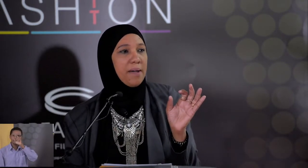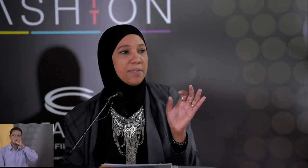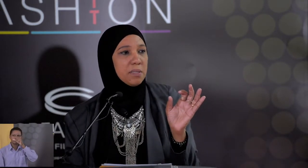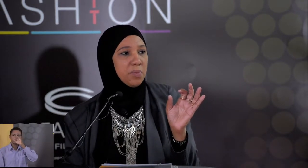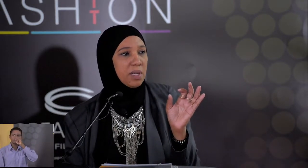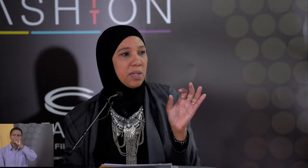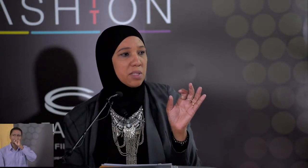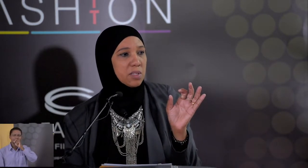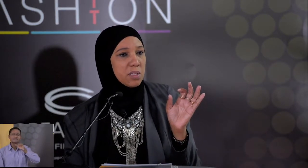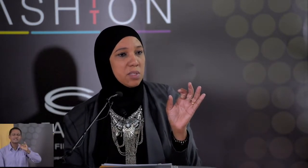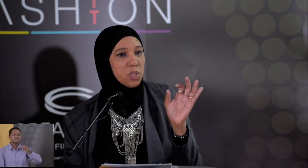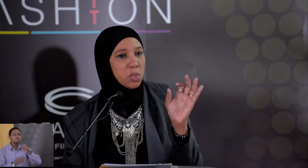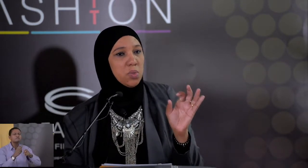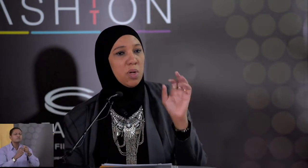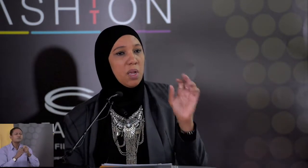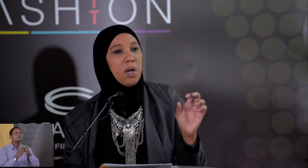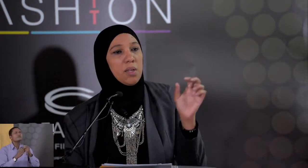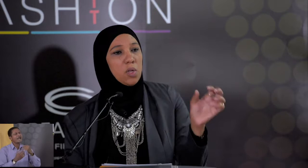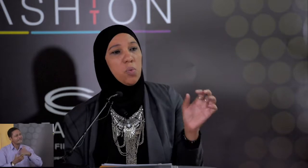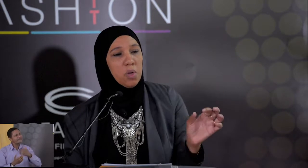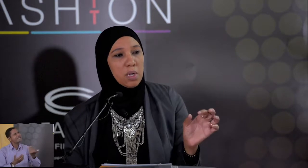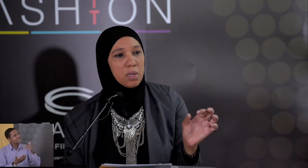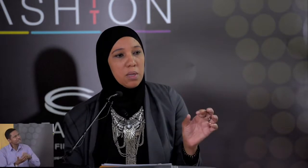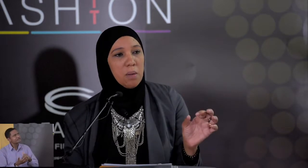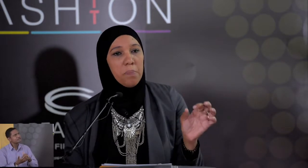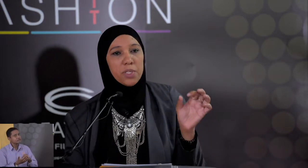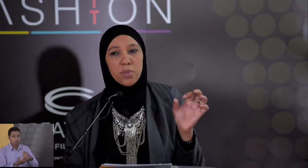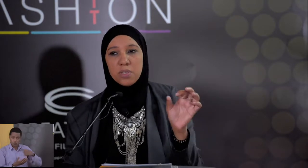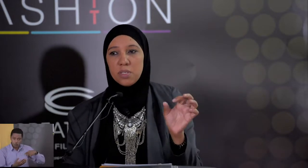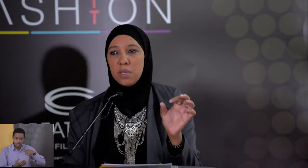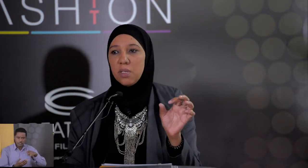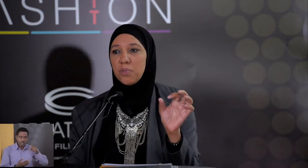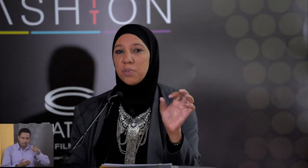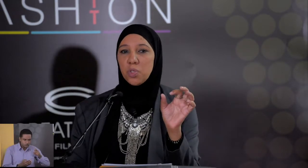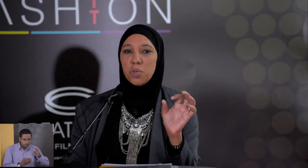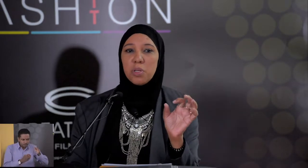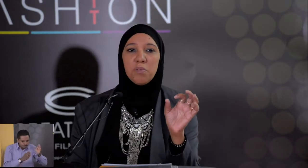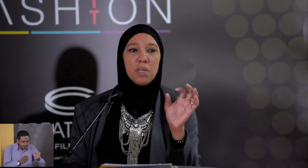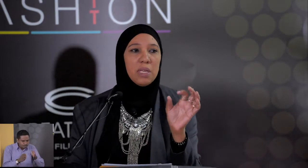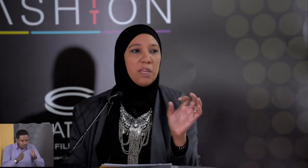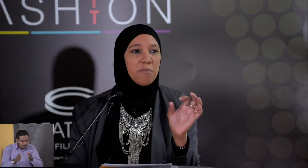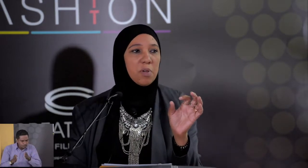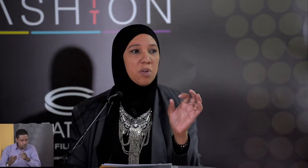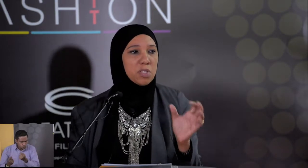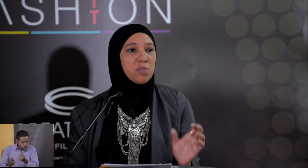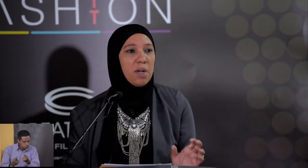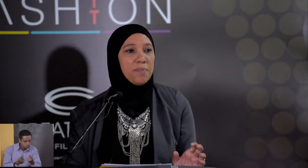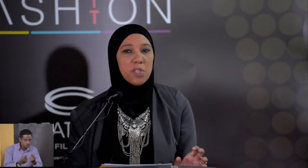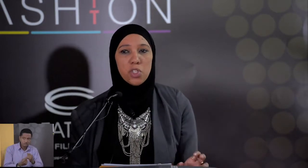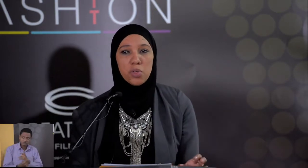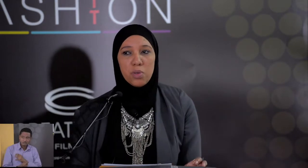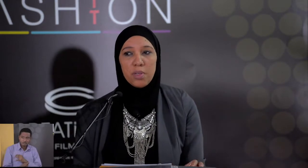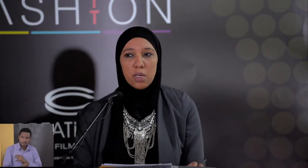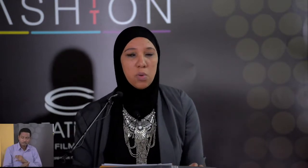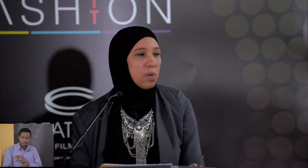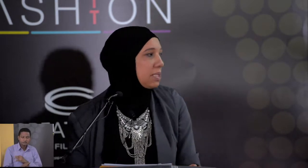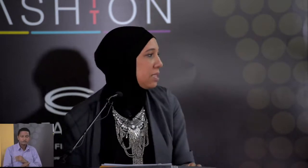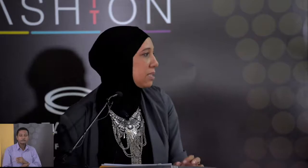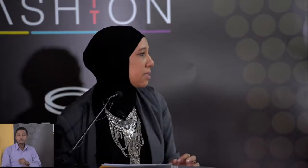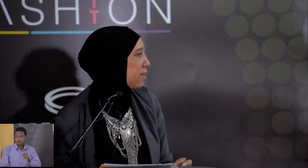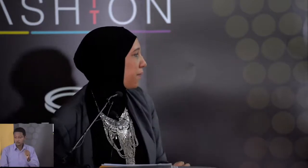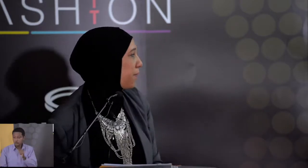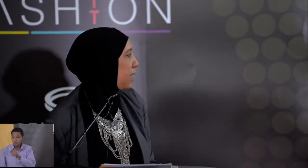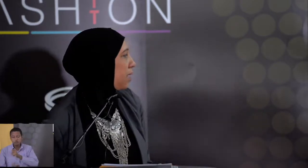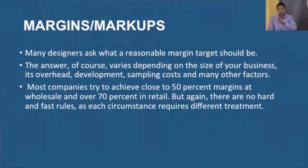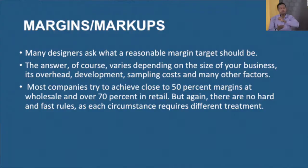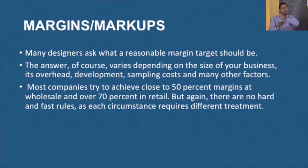to have somebody else do a lot of the work, but you're still not totally relieved, because you have to ensure that the quality